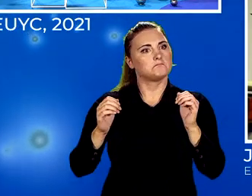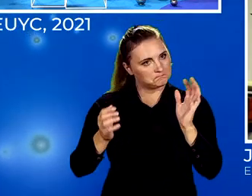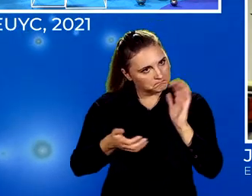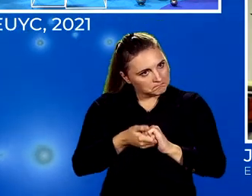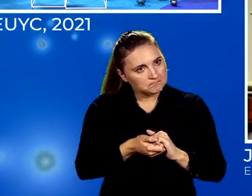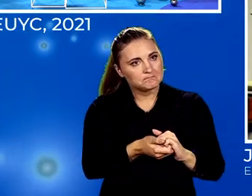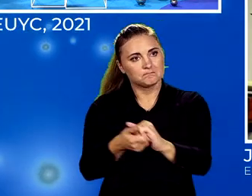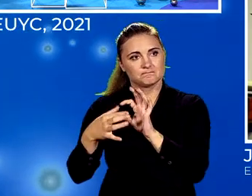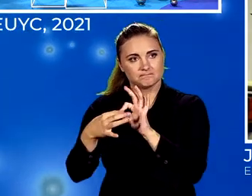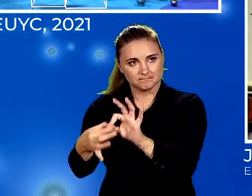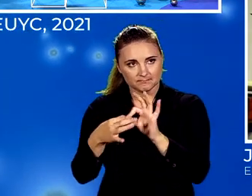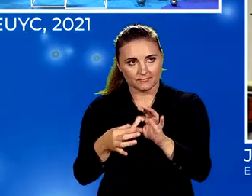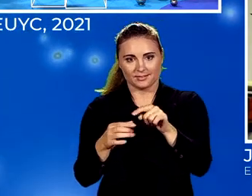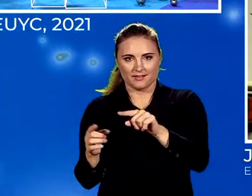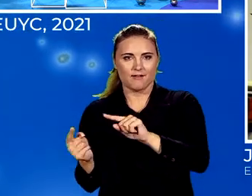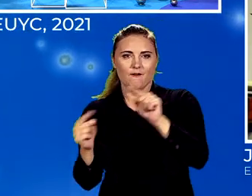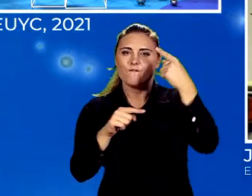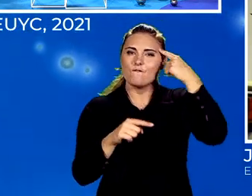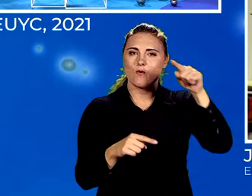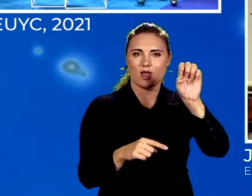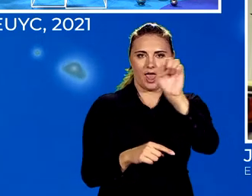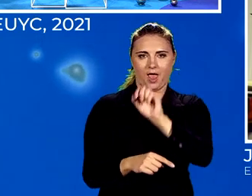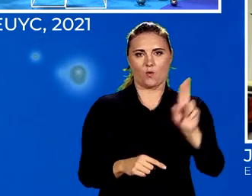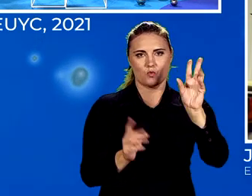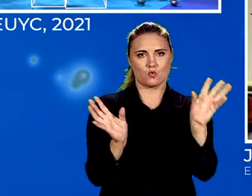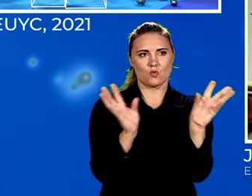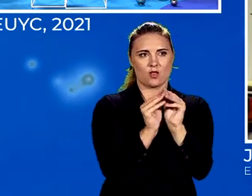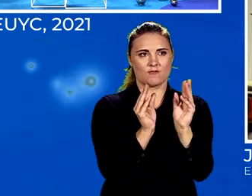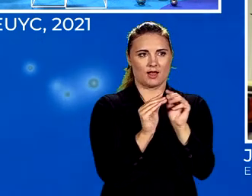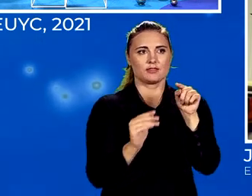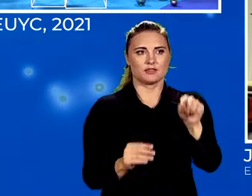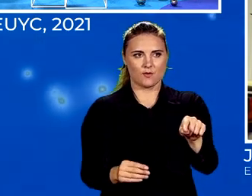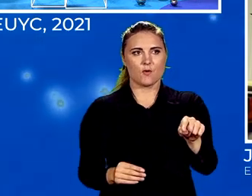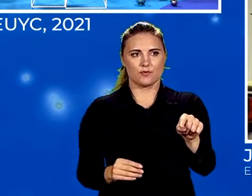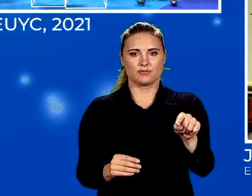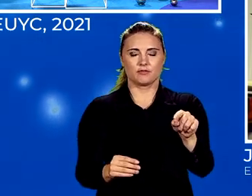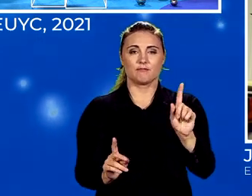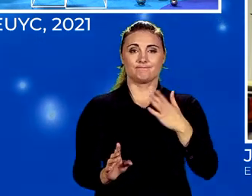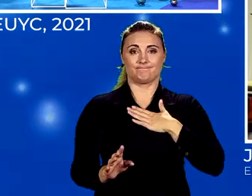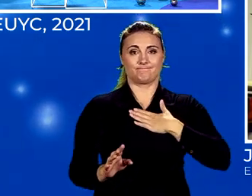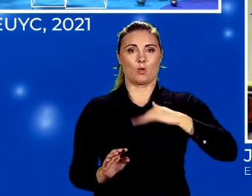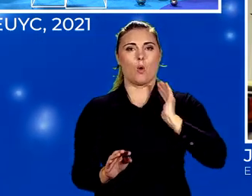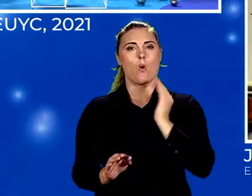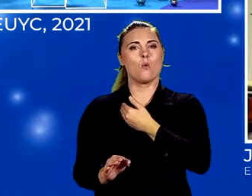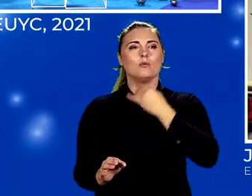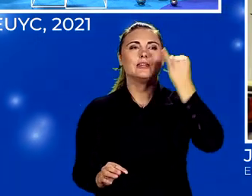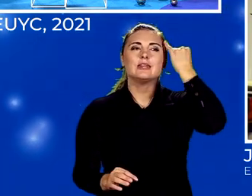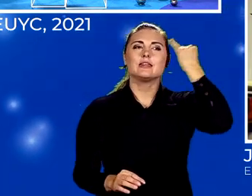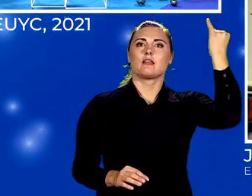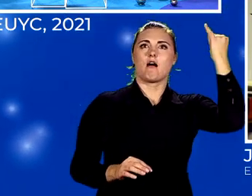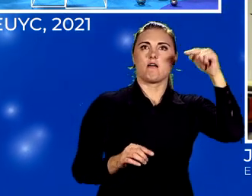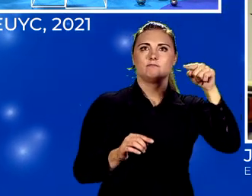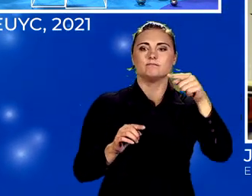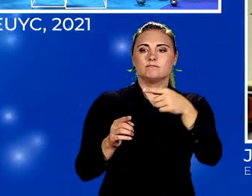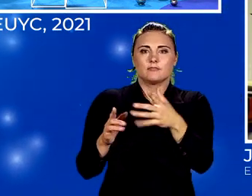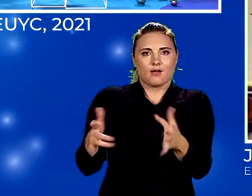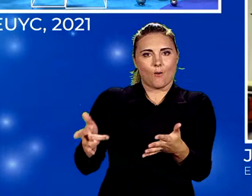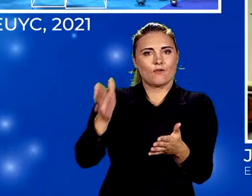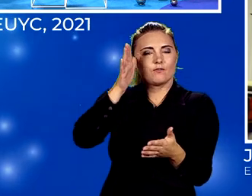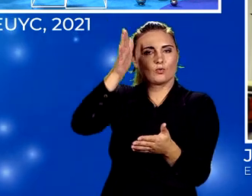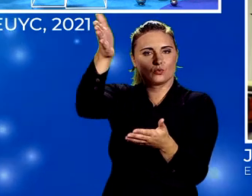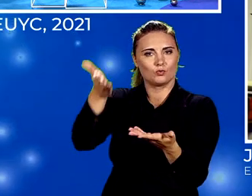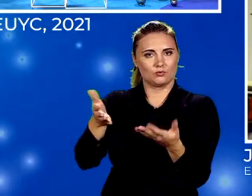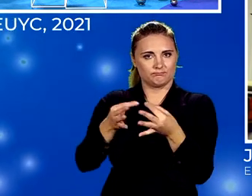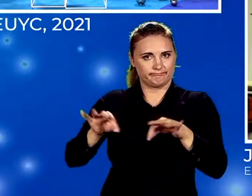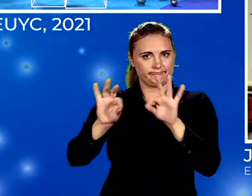Future of Europe and form together our vision for our continent. This gave us actually the inspiration to start this project to make sure